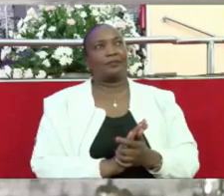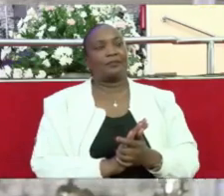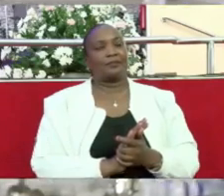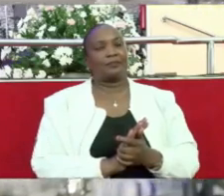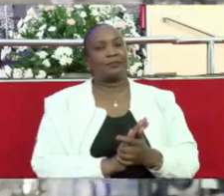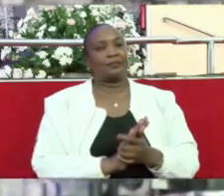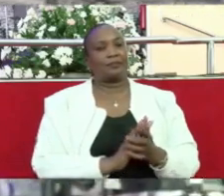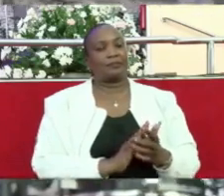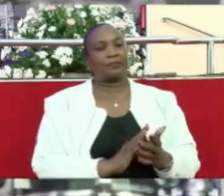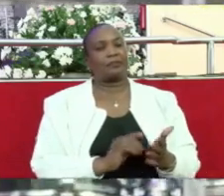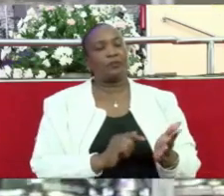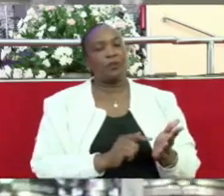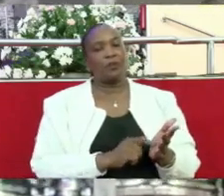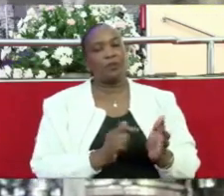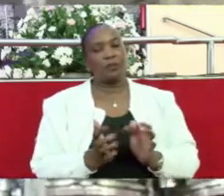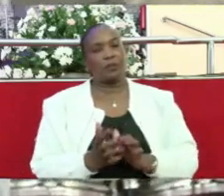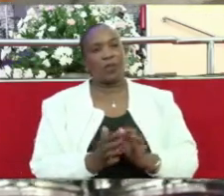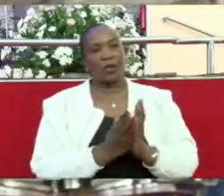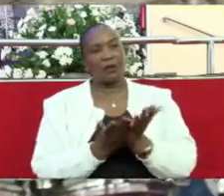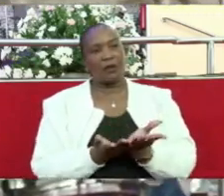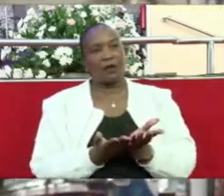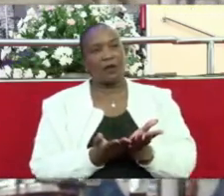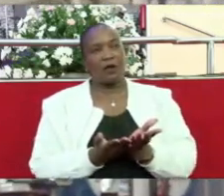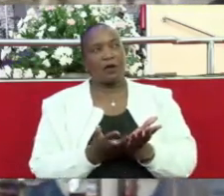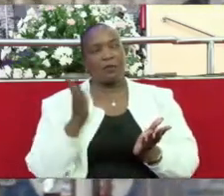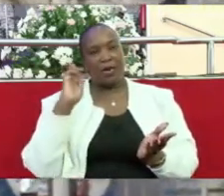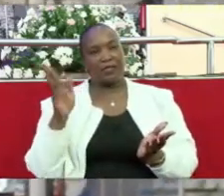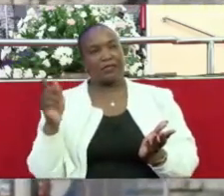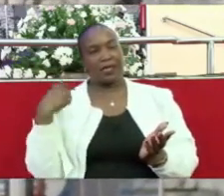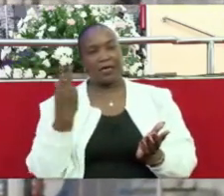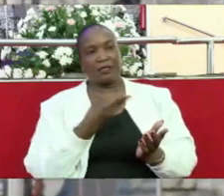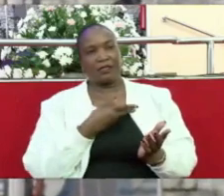us that from the time of John the Baptist,